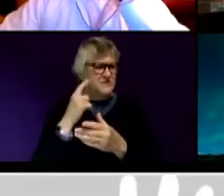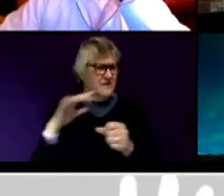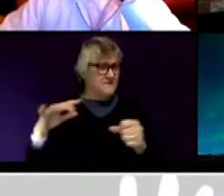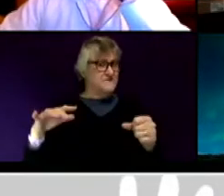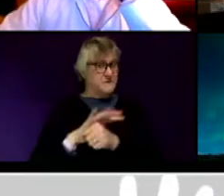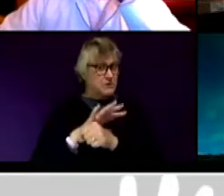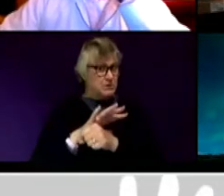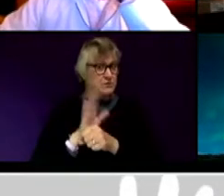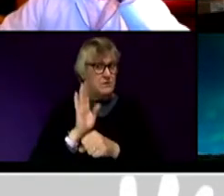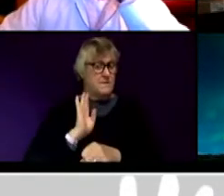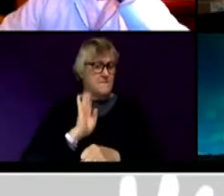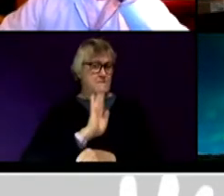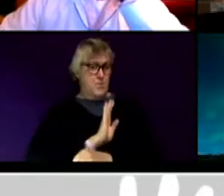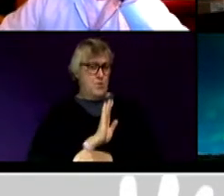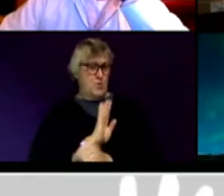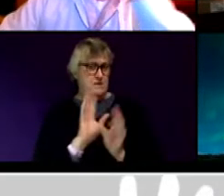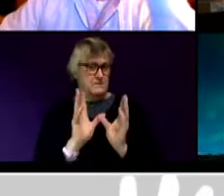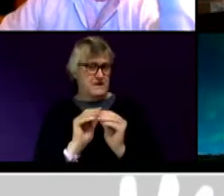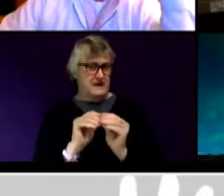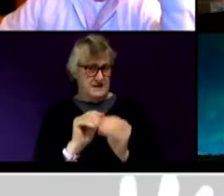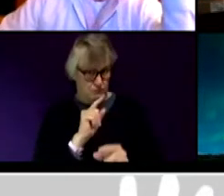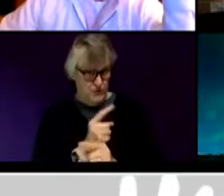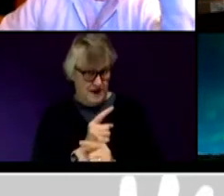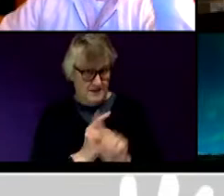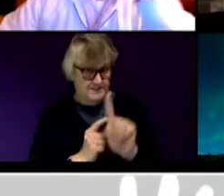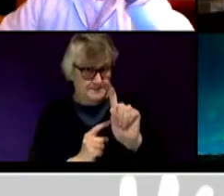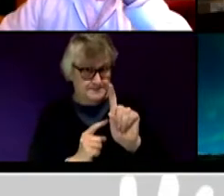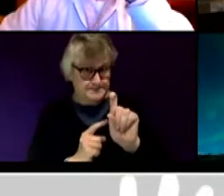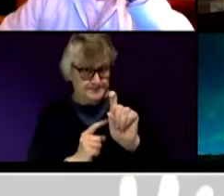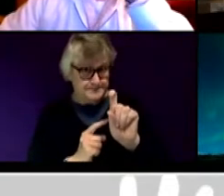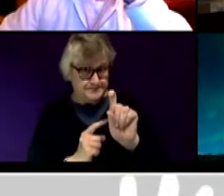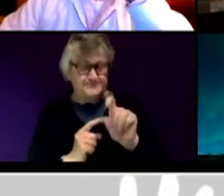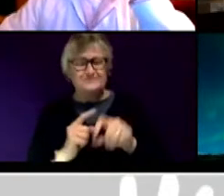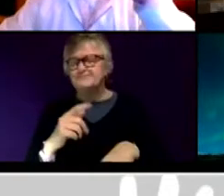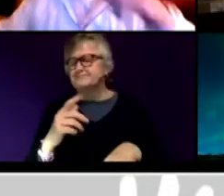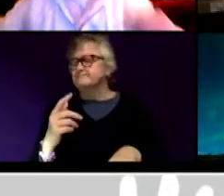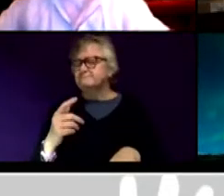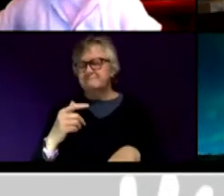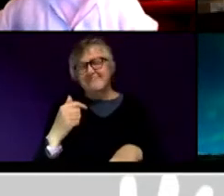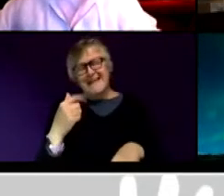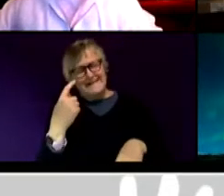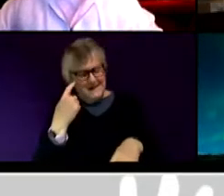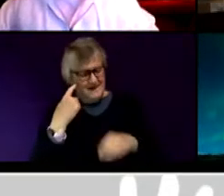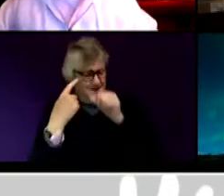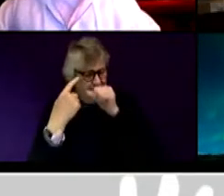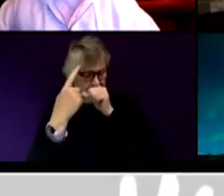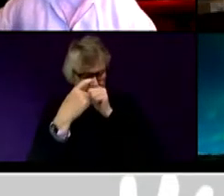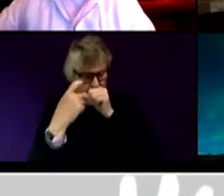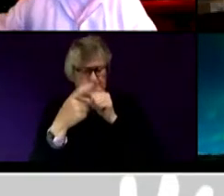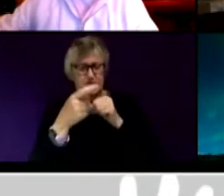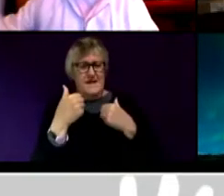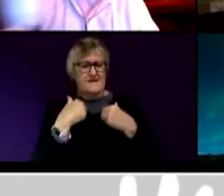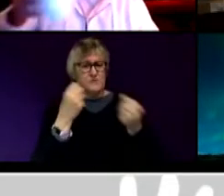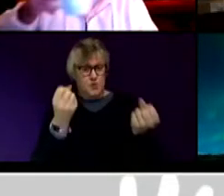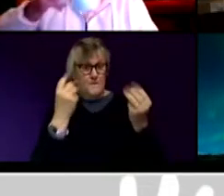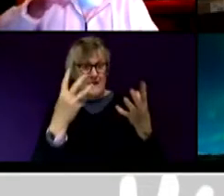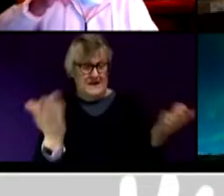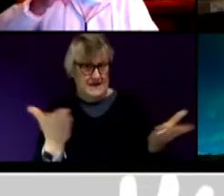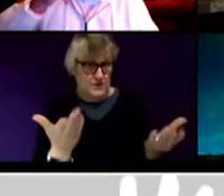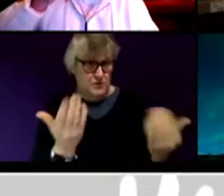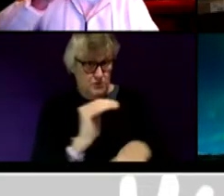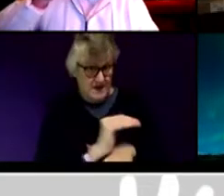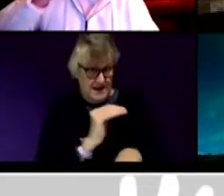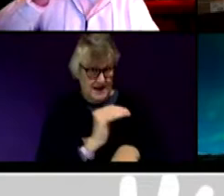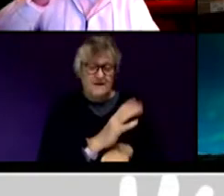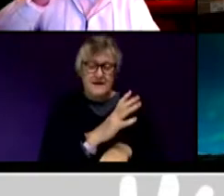think because you have so much community here today, and it's already been brought forth by Zainab, I think you all can talk